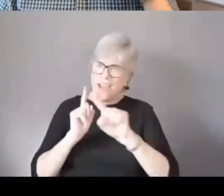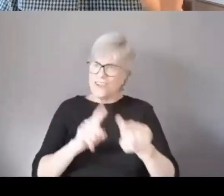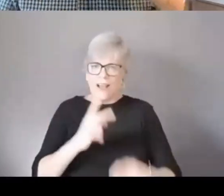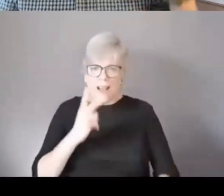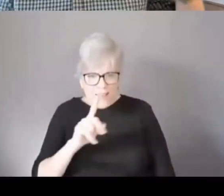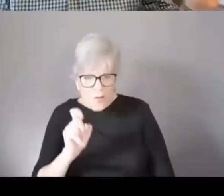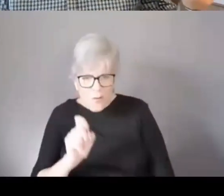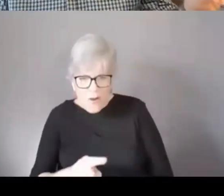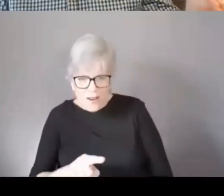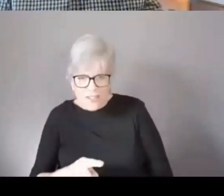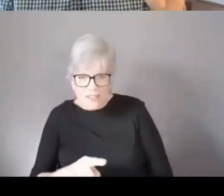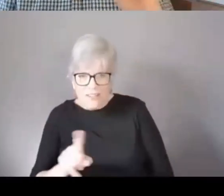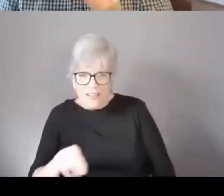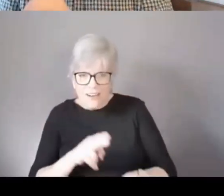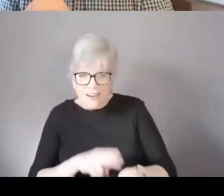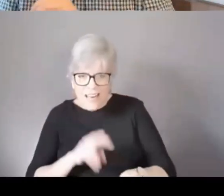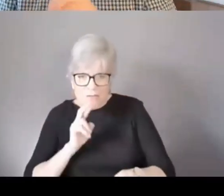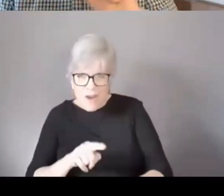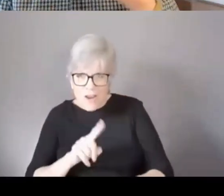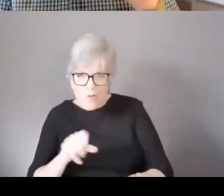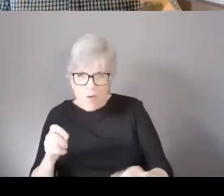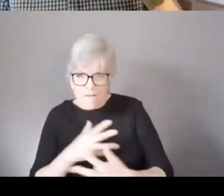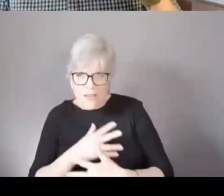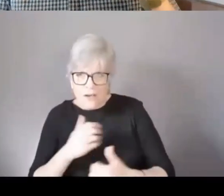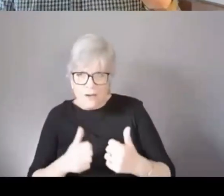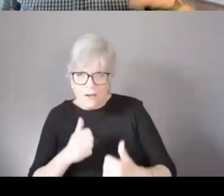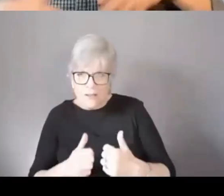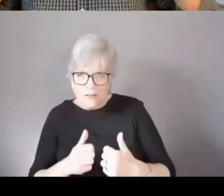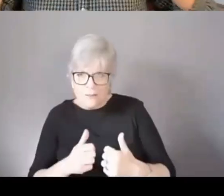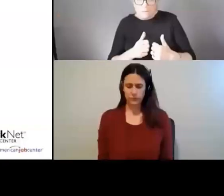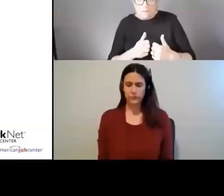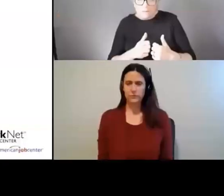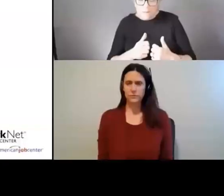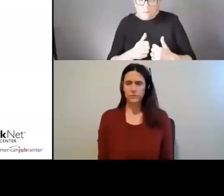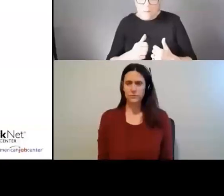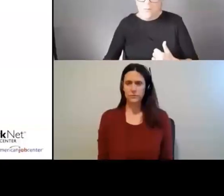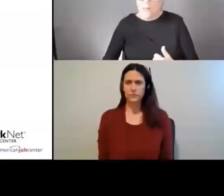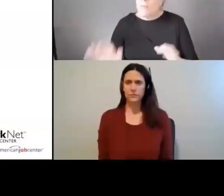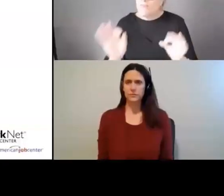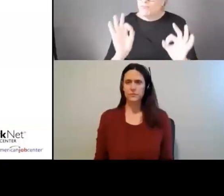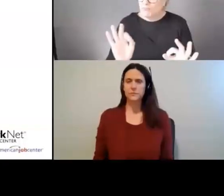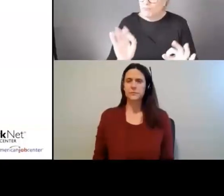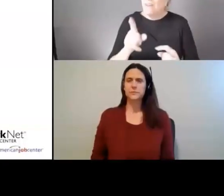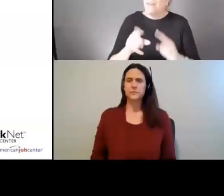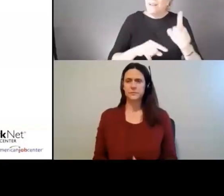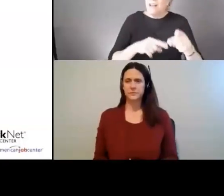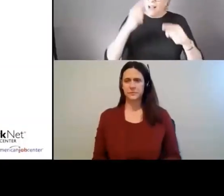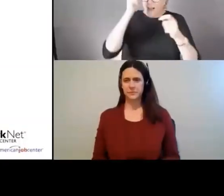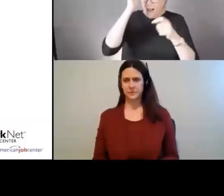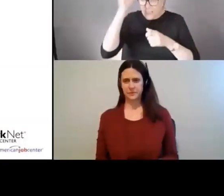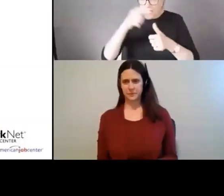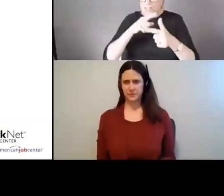in the chat. Is anxiety a natural reaction or a fear? Anxiety as we experience it, cognitions,